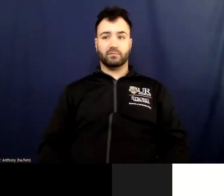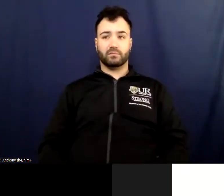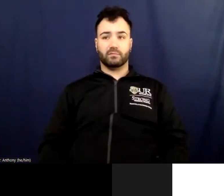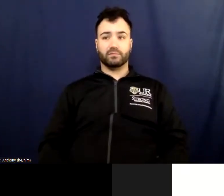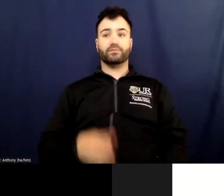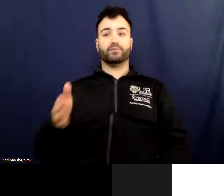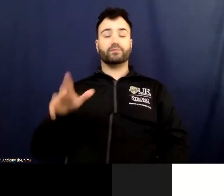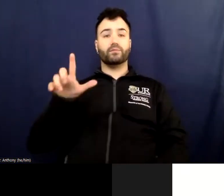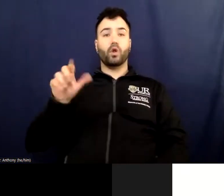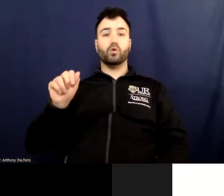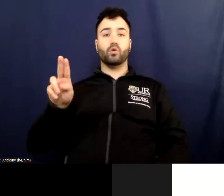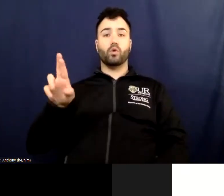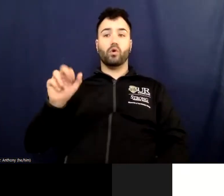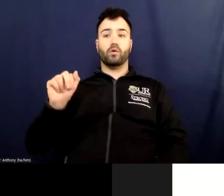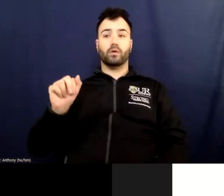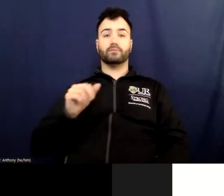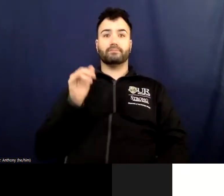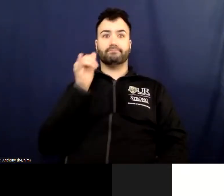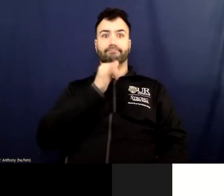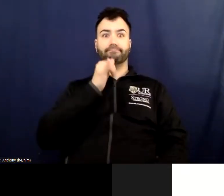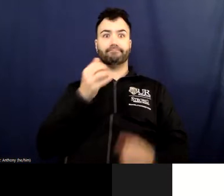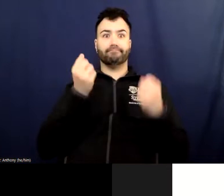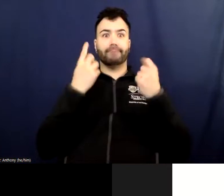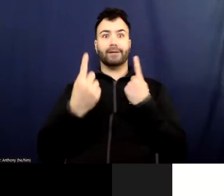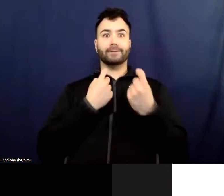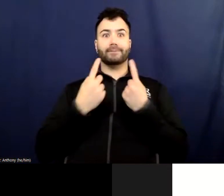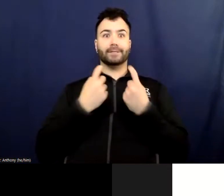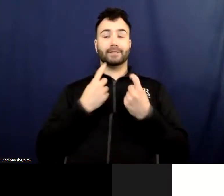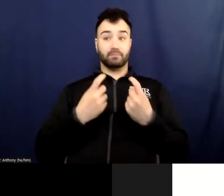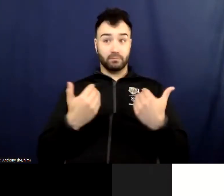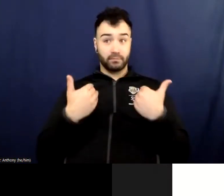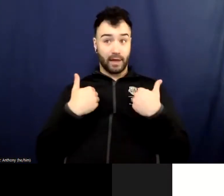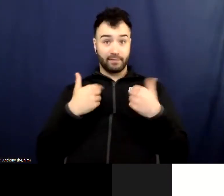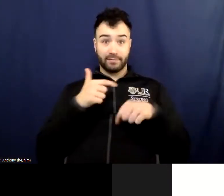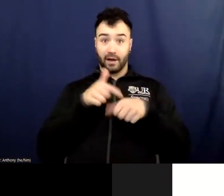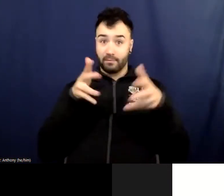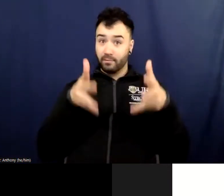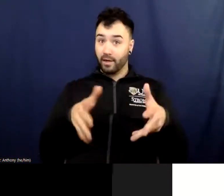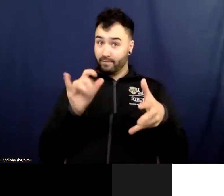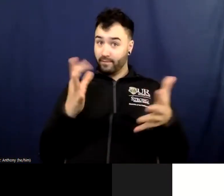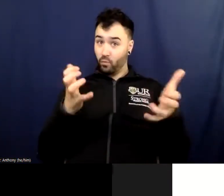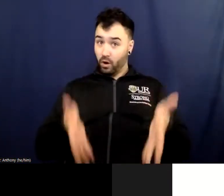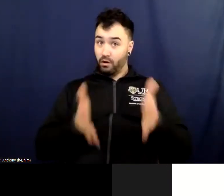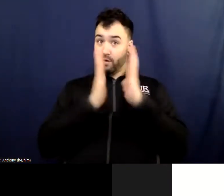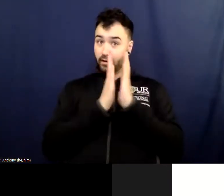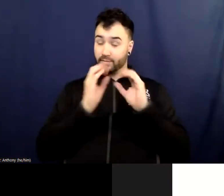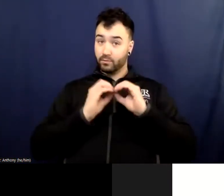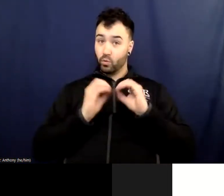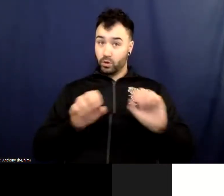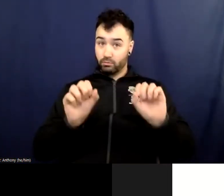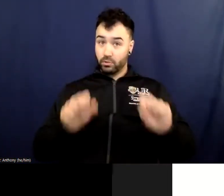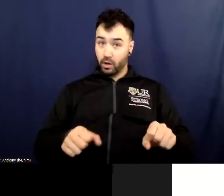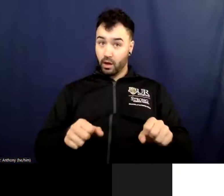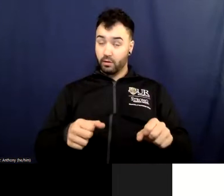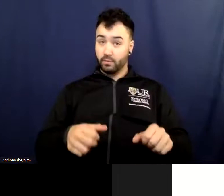All right. That was a lot of questions. Still have time for a few more if folks have any questions.